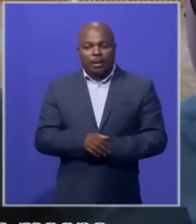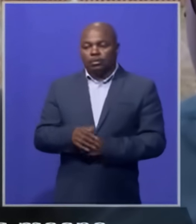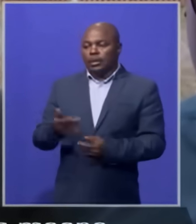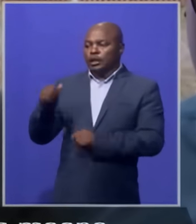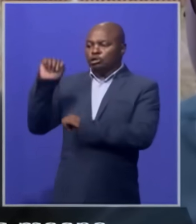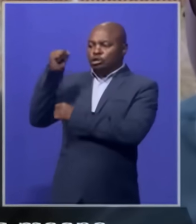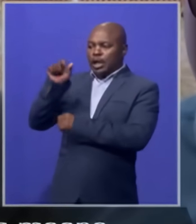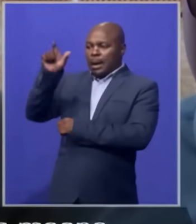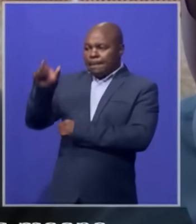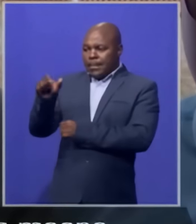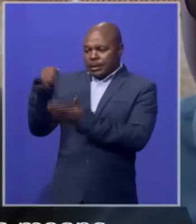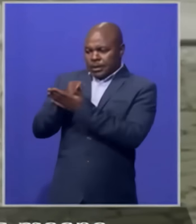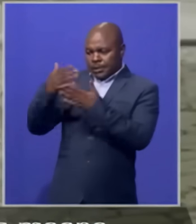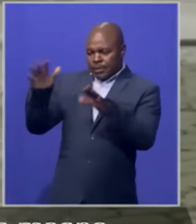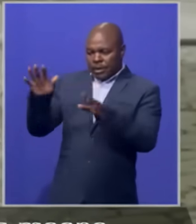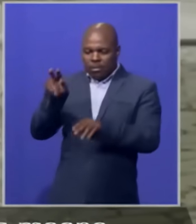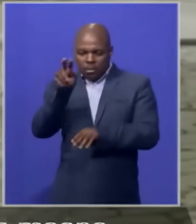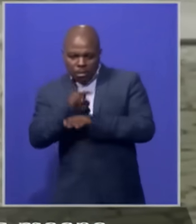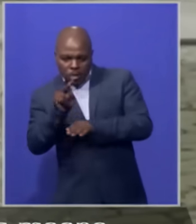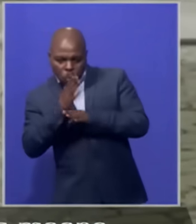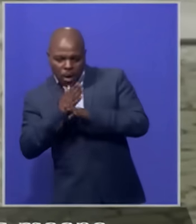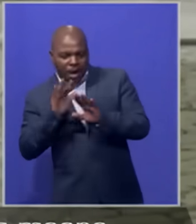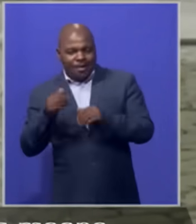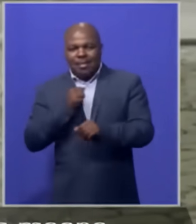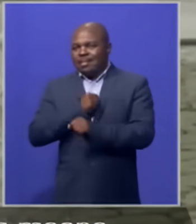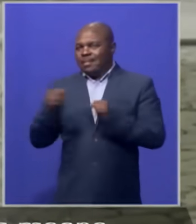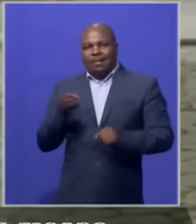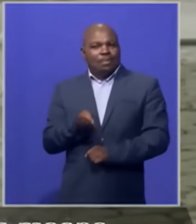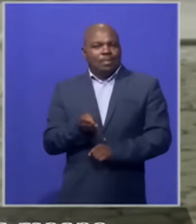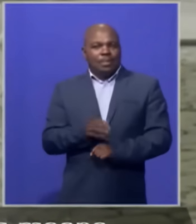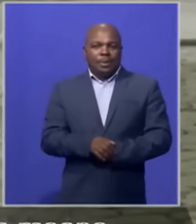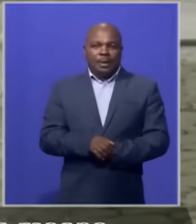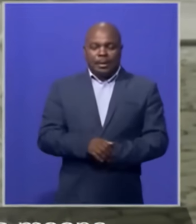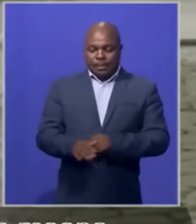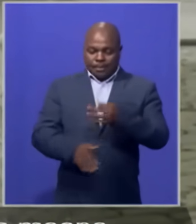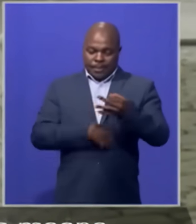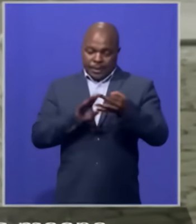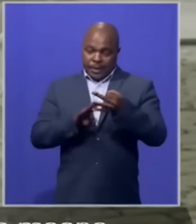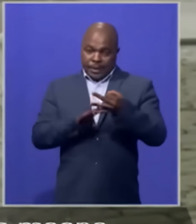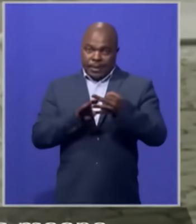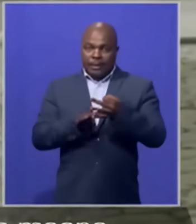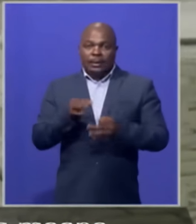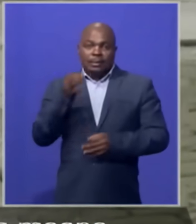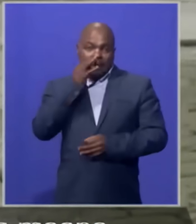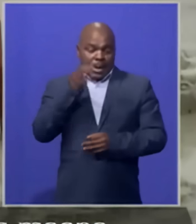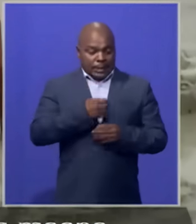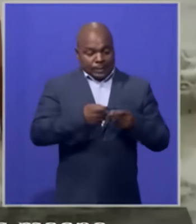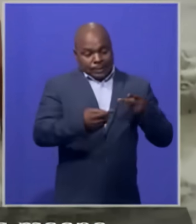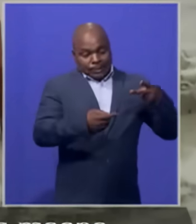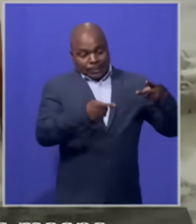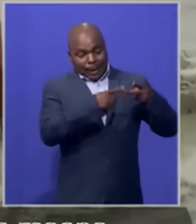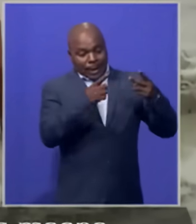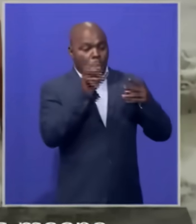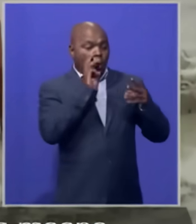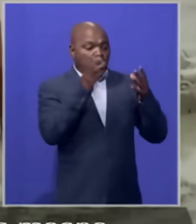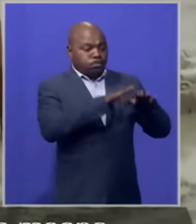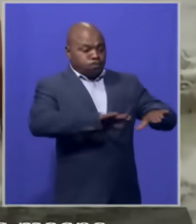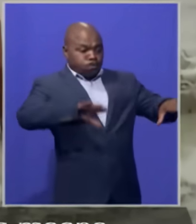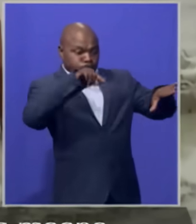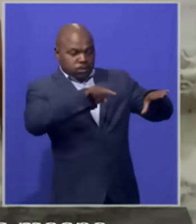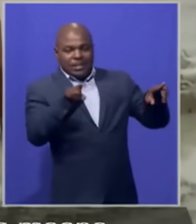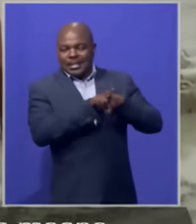registered engineers to supervise the work. Tlaleho ena e boetse e bontsha ha letamo la bobedi le ntse le sa bolokeha fela mmuso